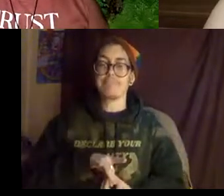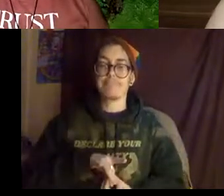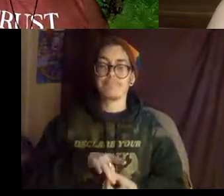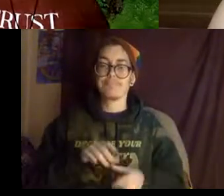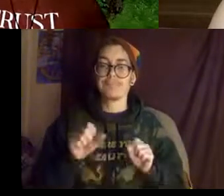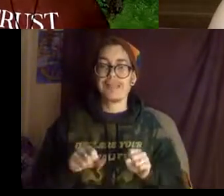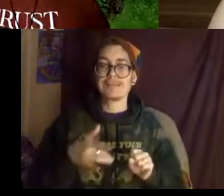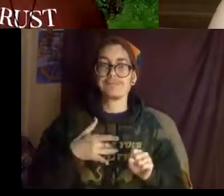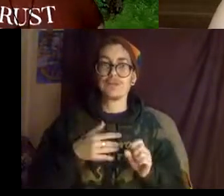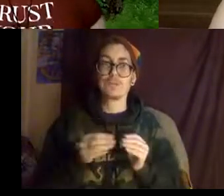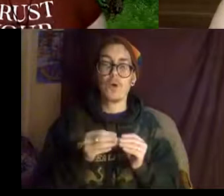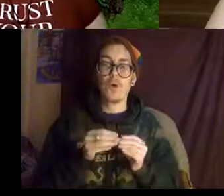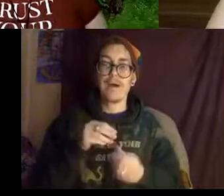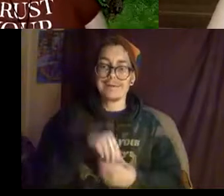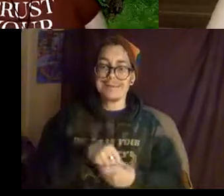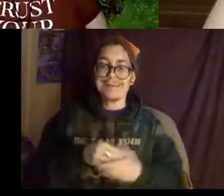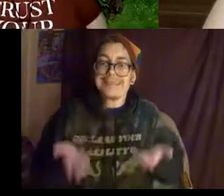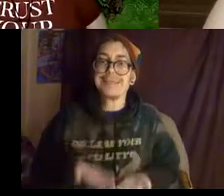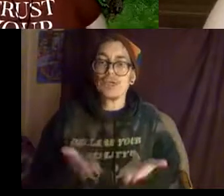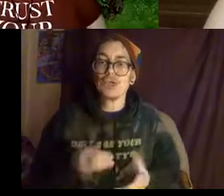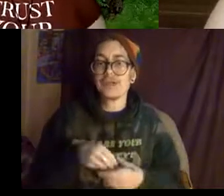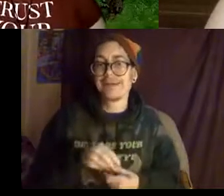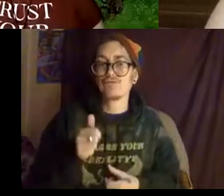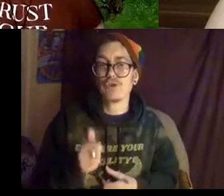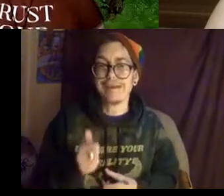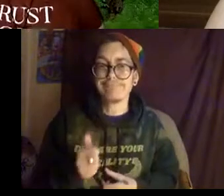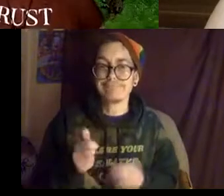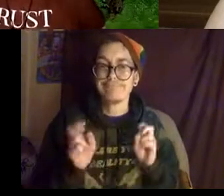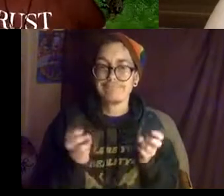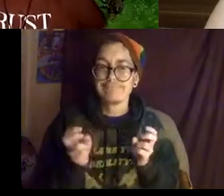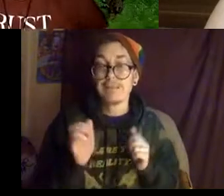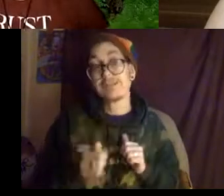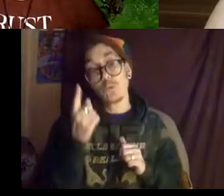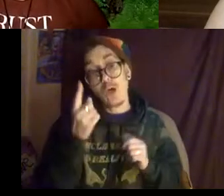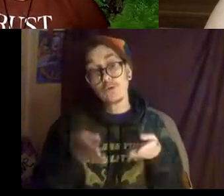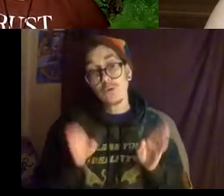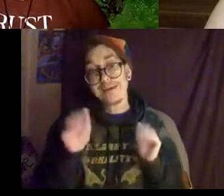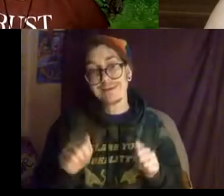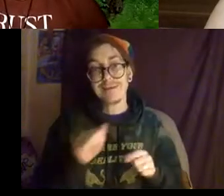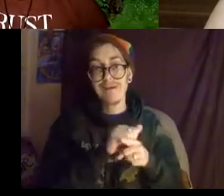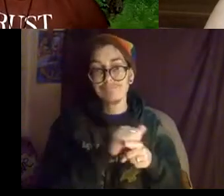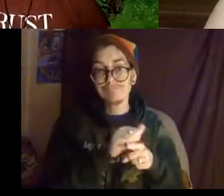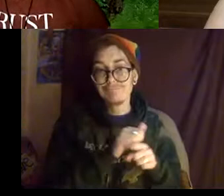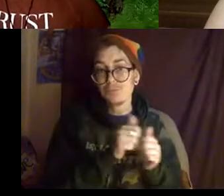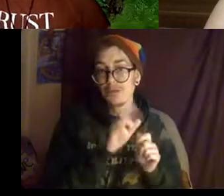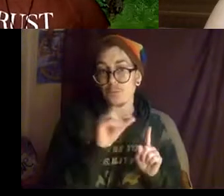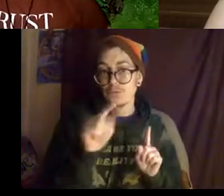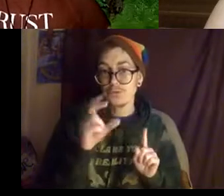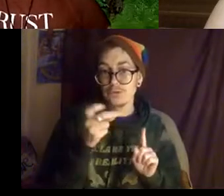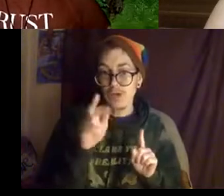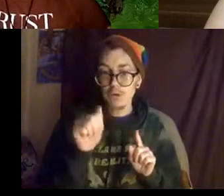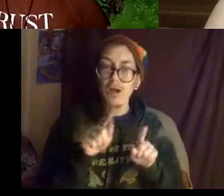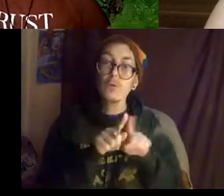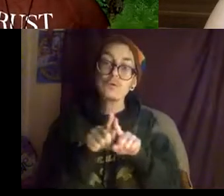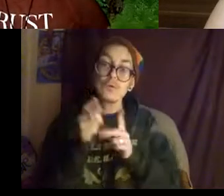chakra, that can help feel the grounding that you need. It can help with the healing. And I think that is